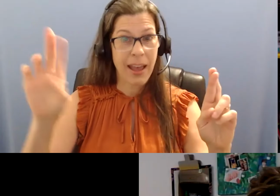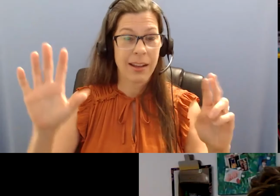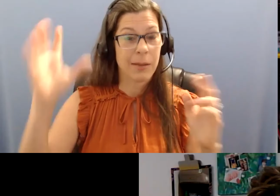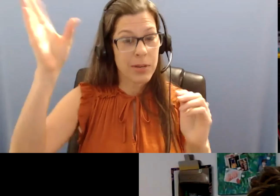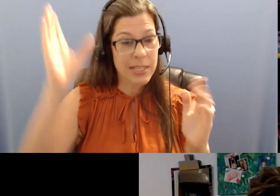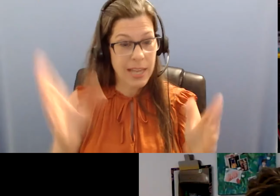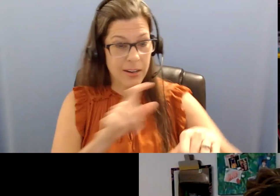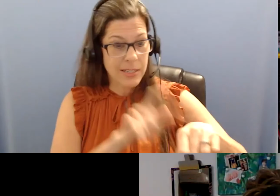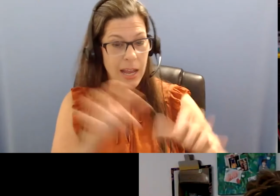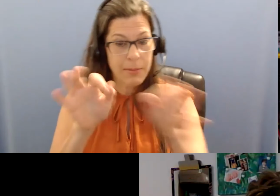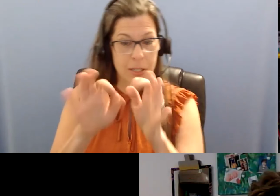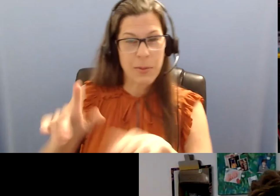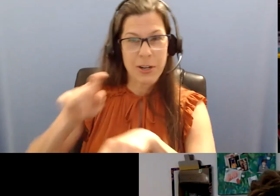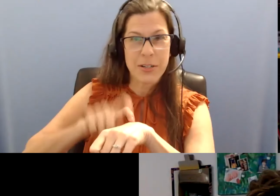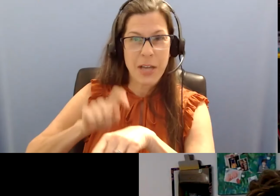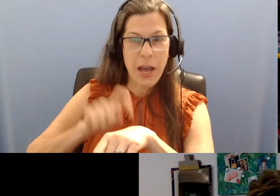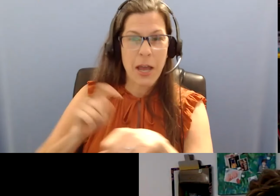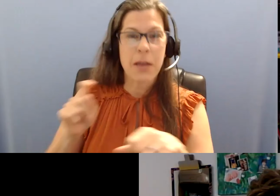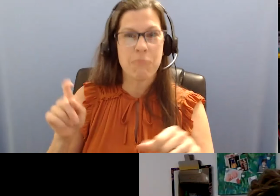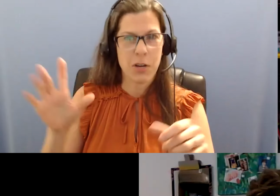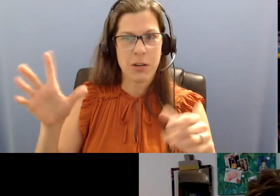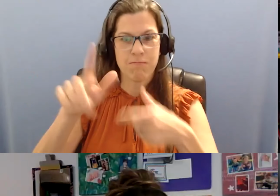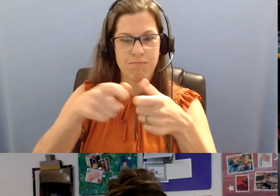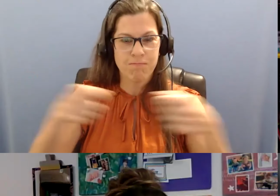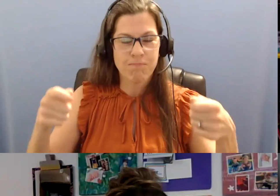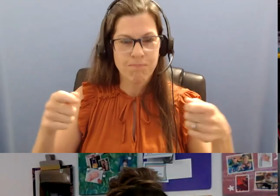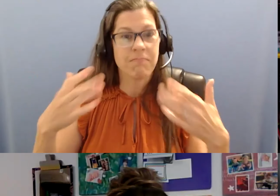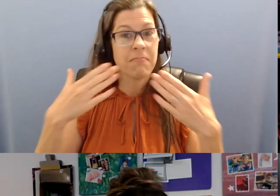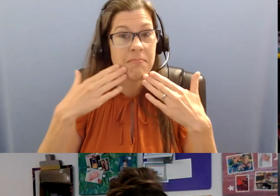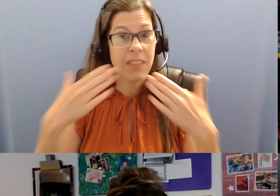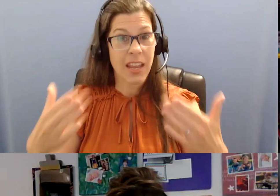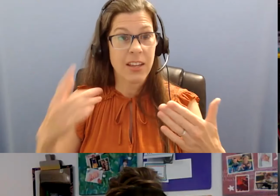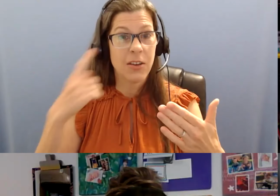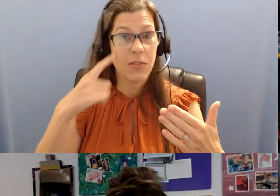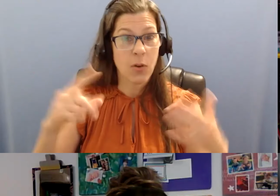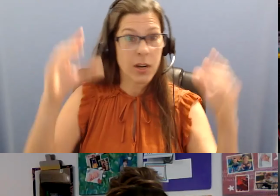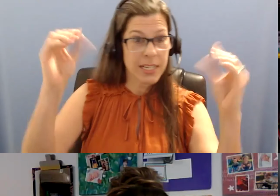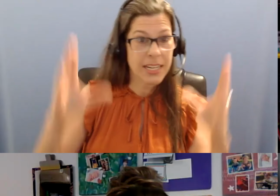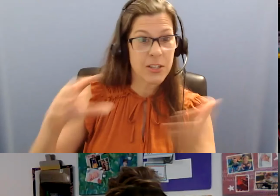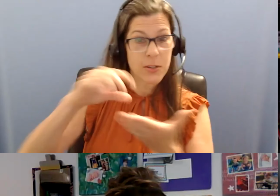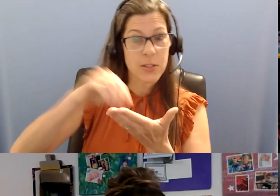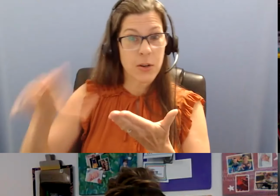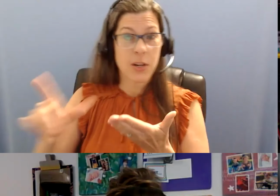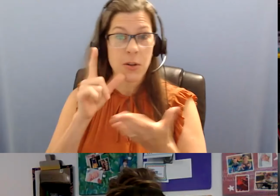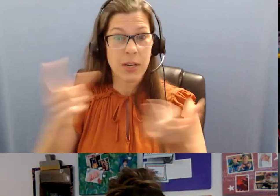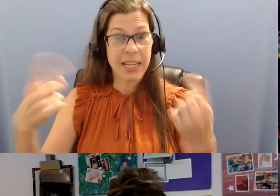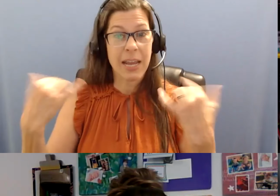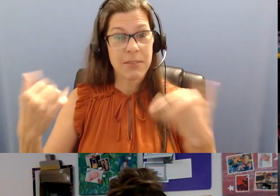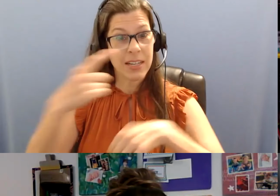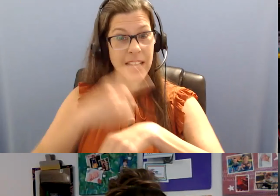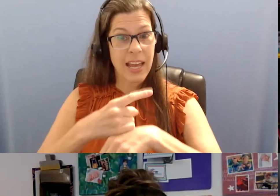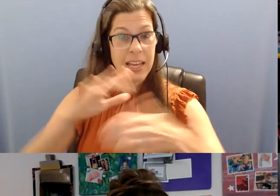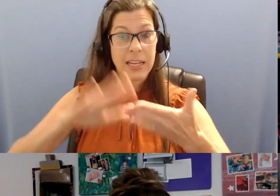and our interpreters' time. Thank you for the teachers and the students who logged on today, our community